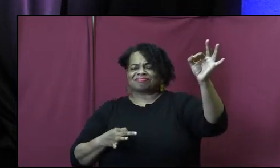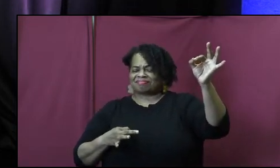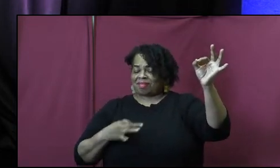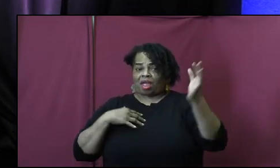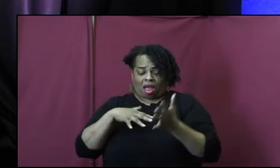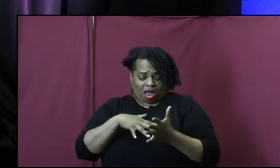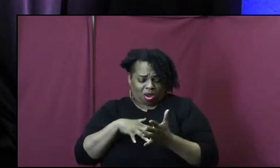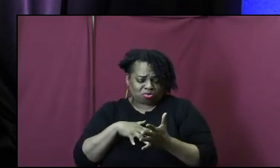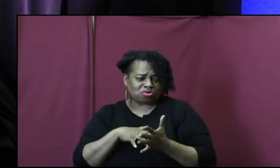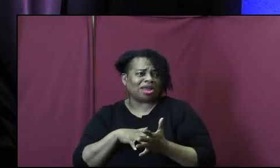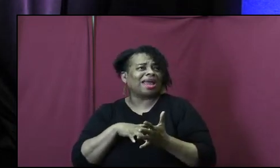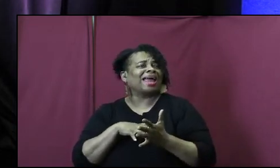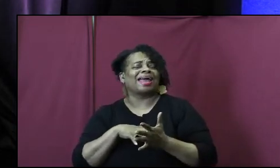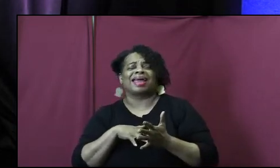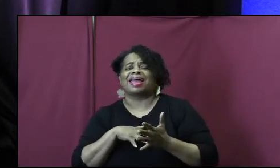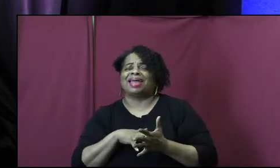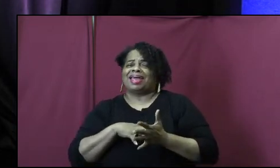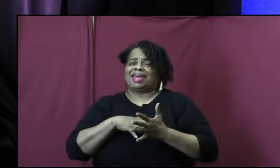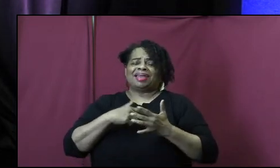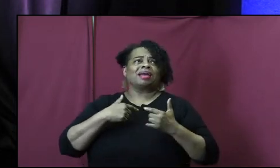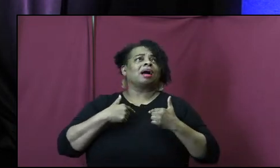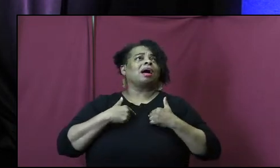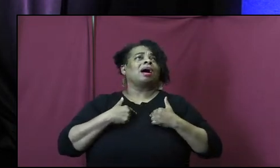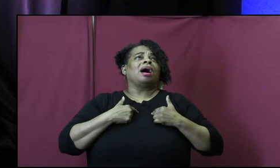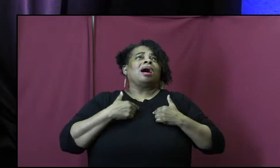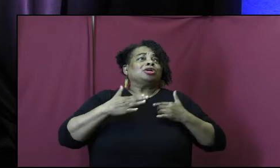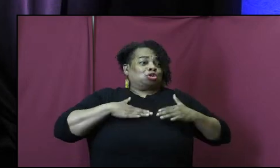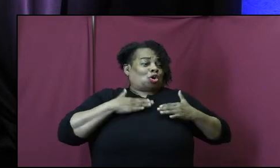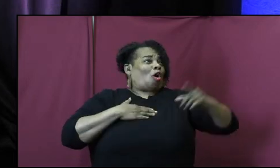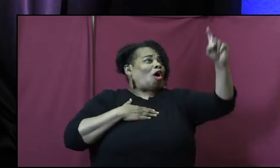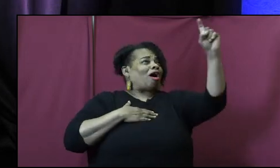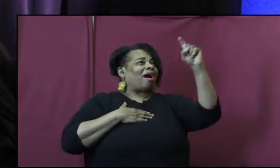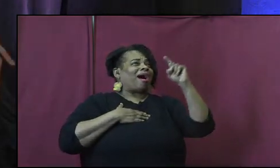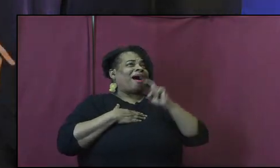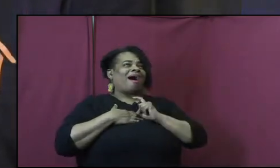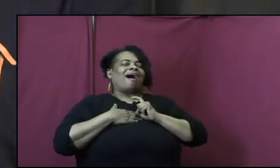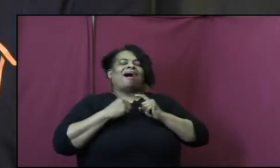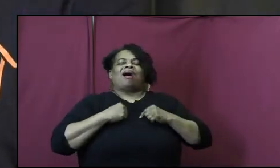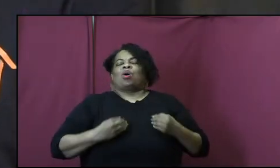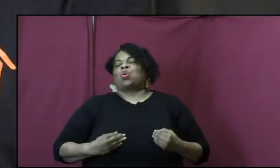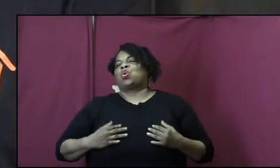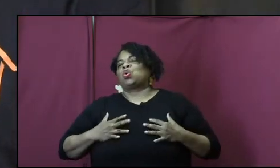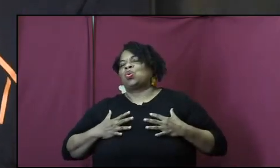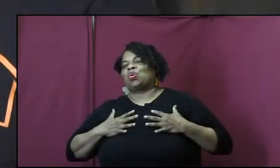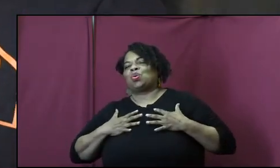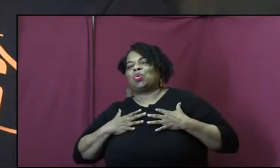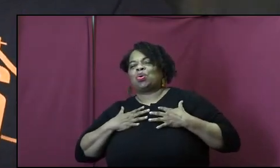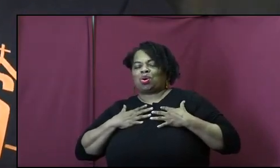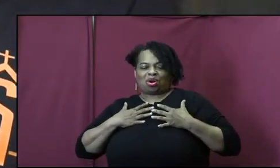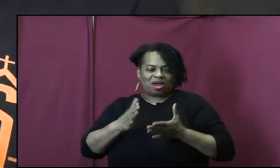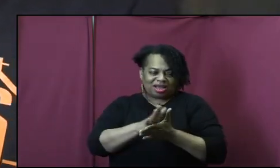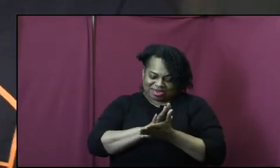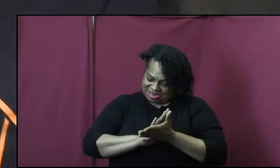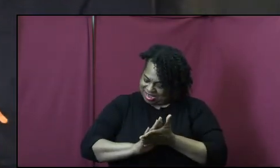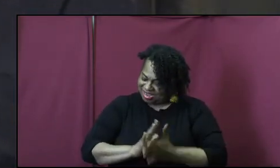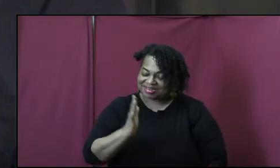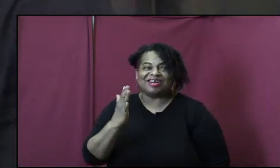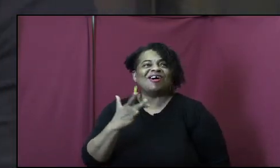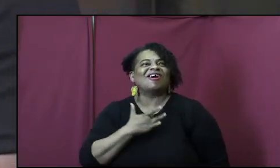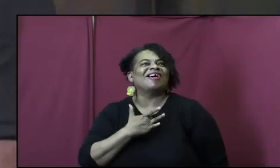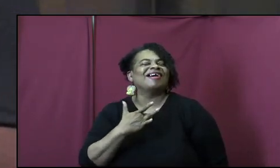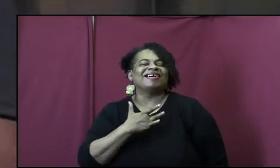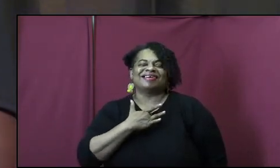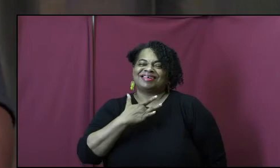a clean heart, and I will serve nobody but